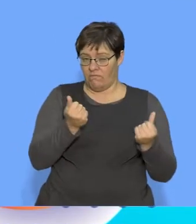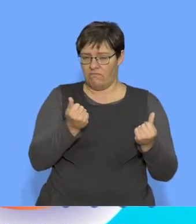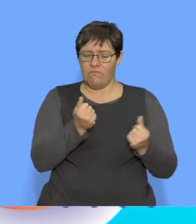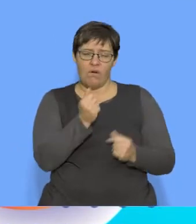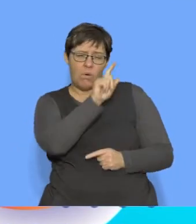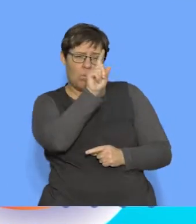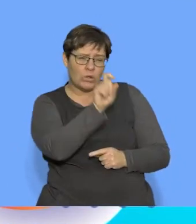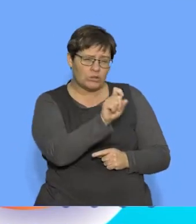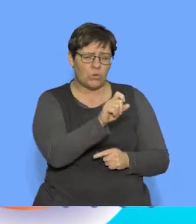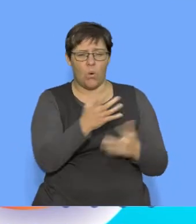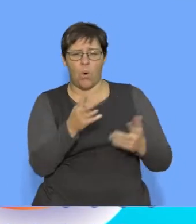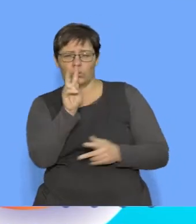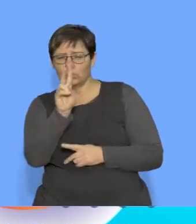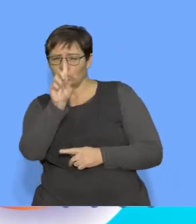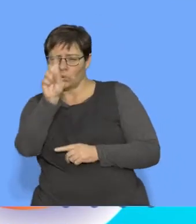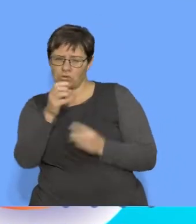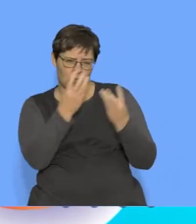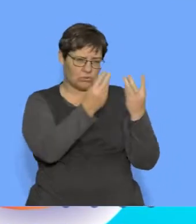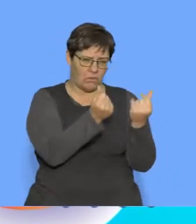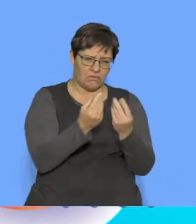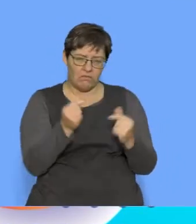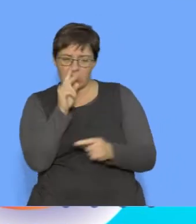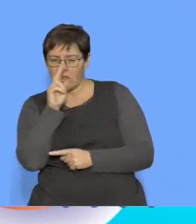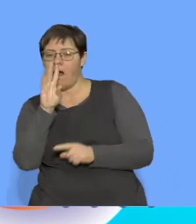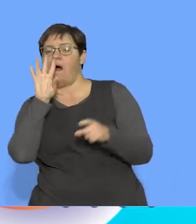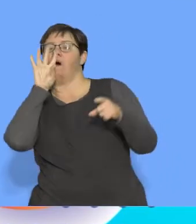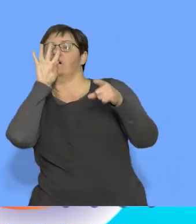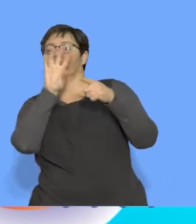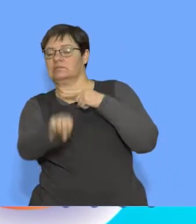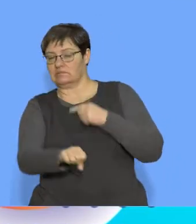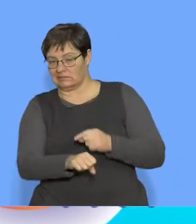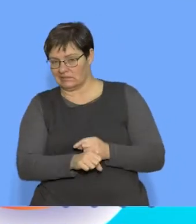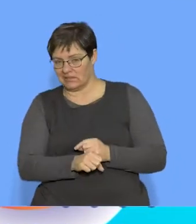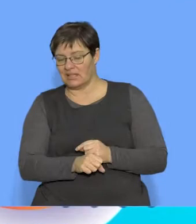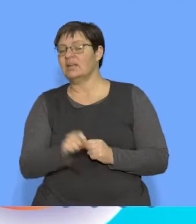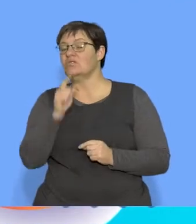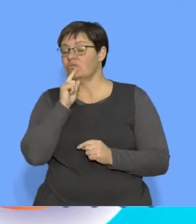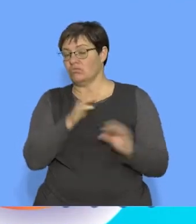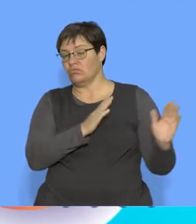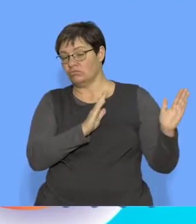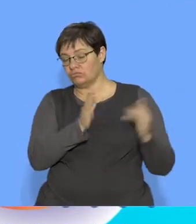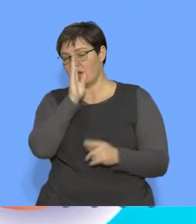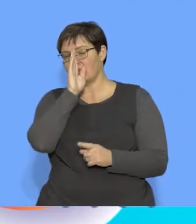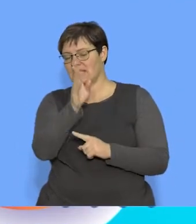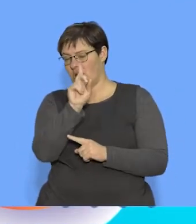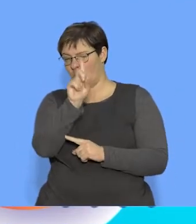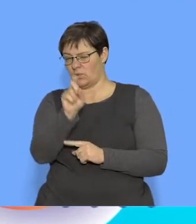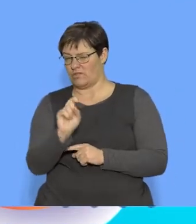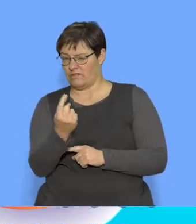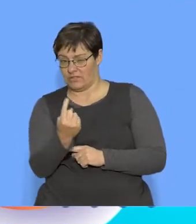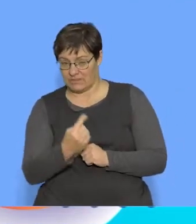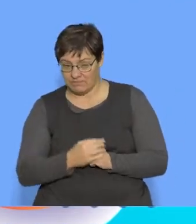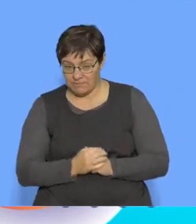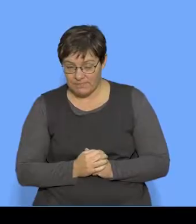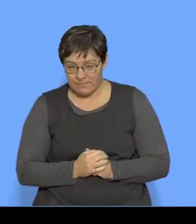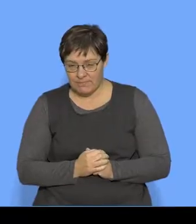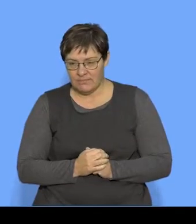two, just to see exactly what we are talking about. So let's just go straight to the first question that we need to